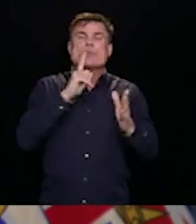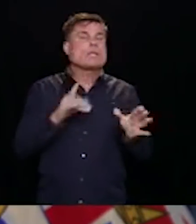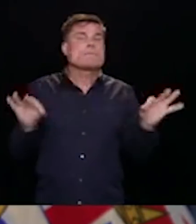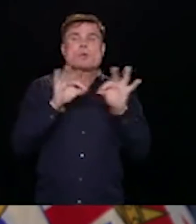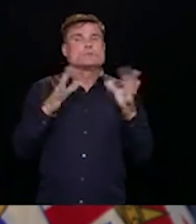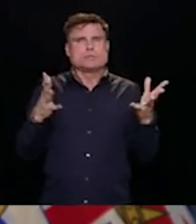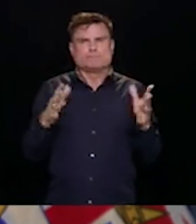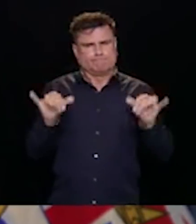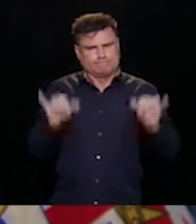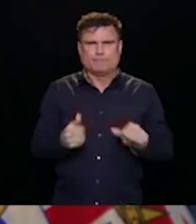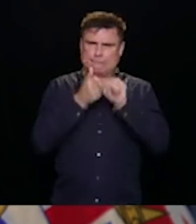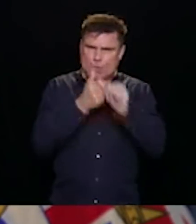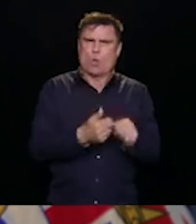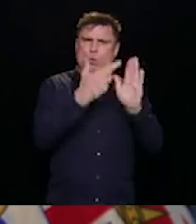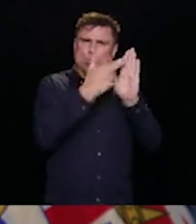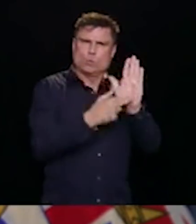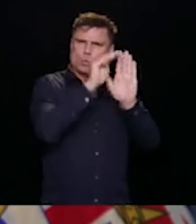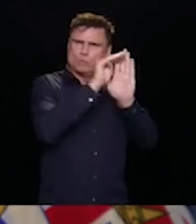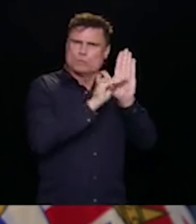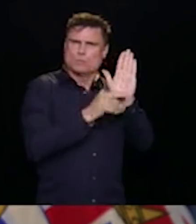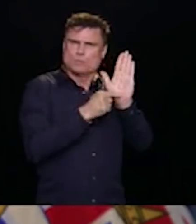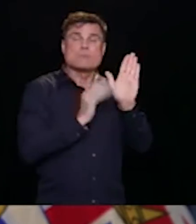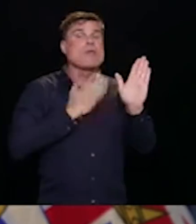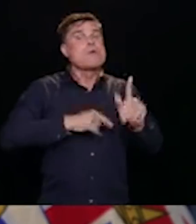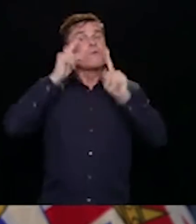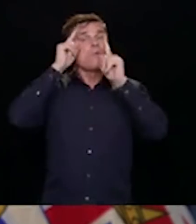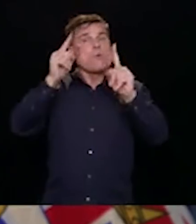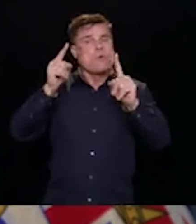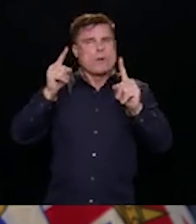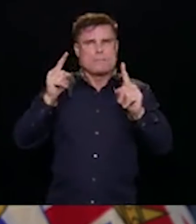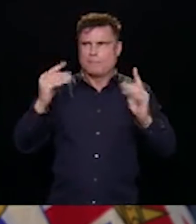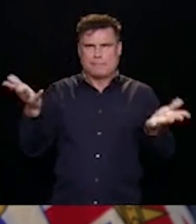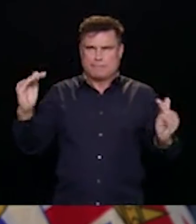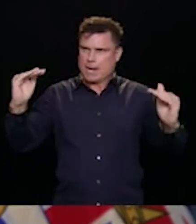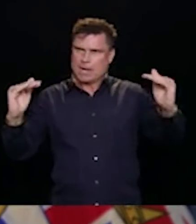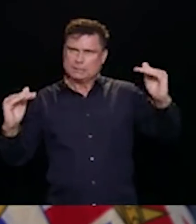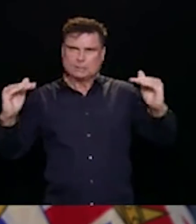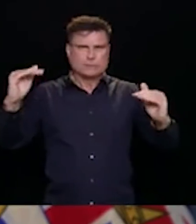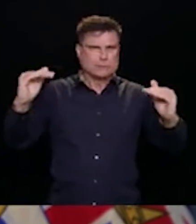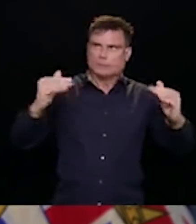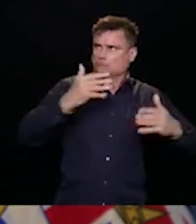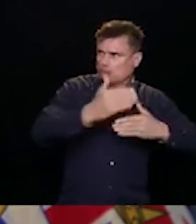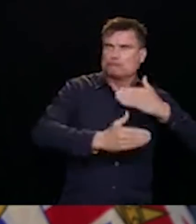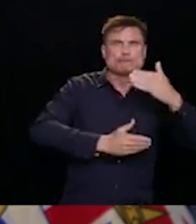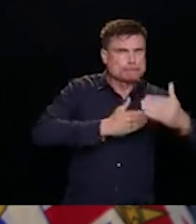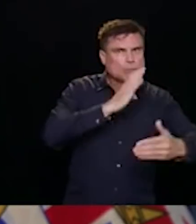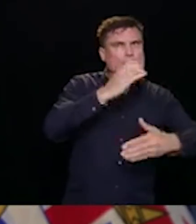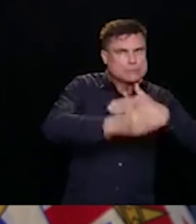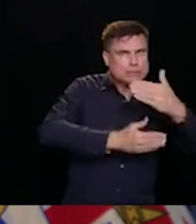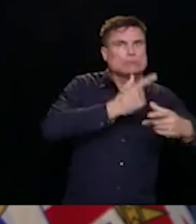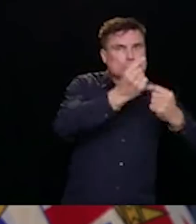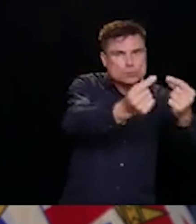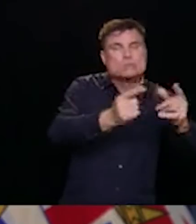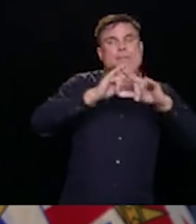here in BC. As we have been doing, we can all move at our own pace and based on our own risk and